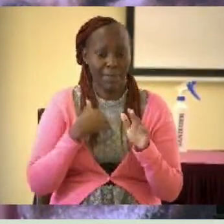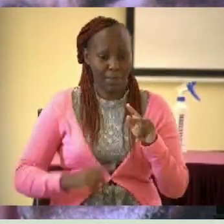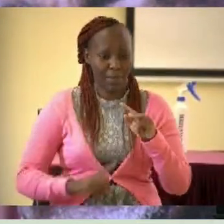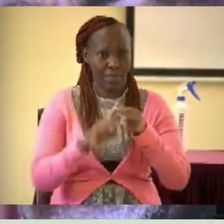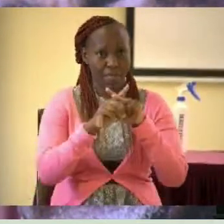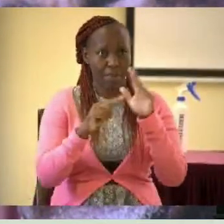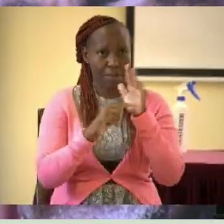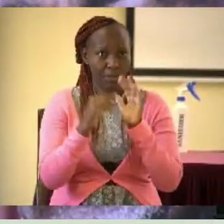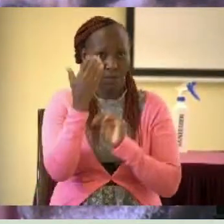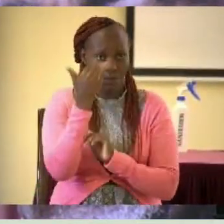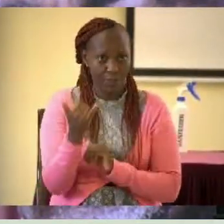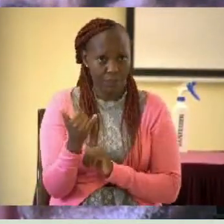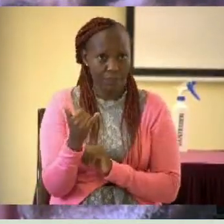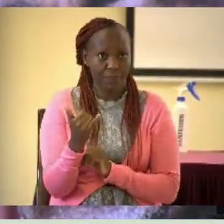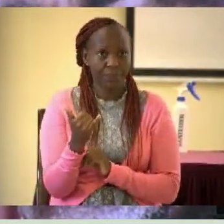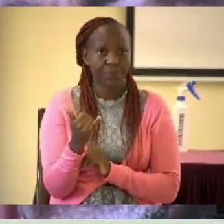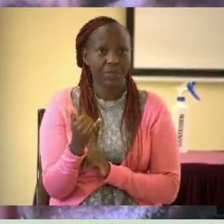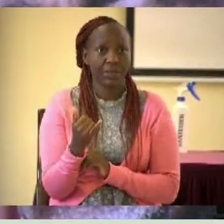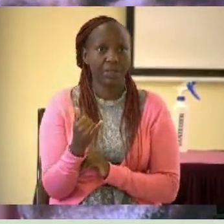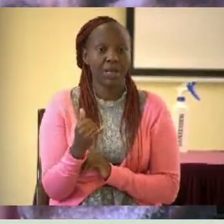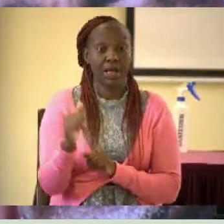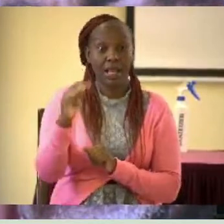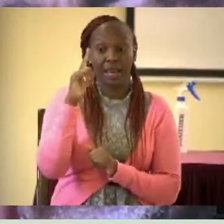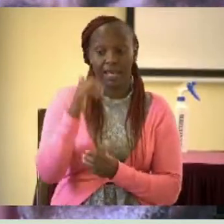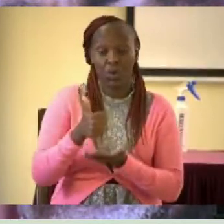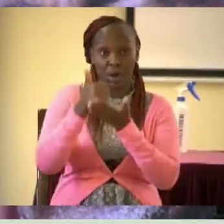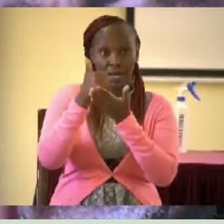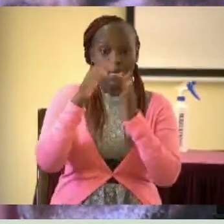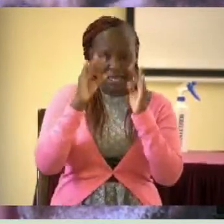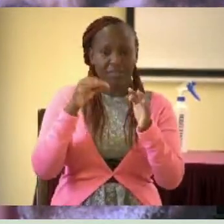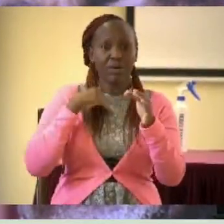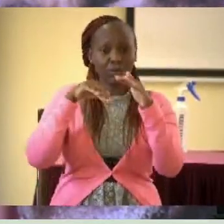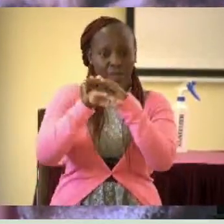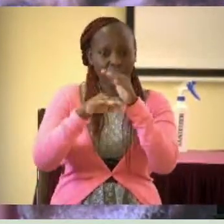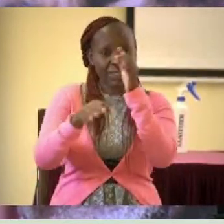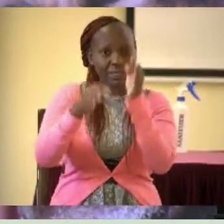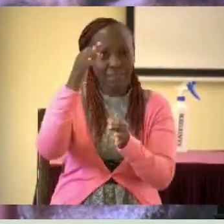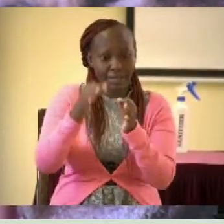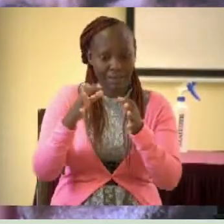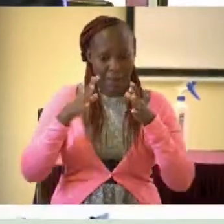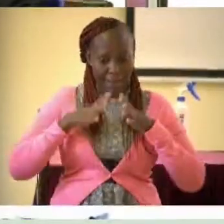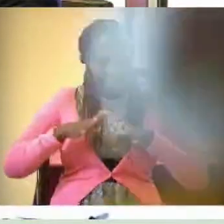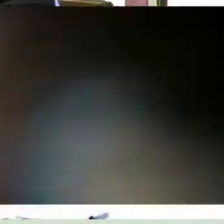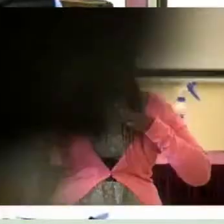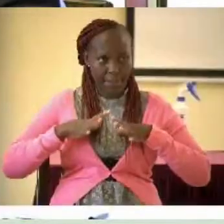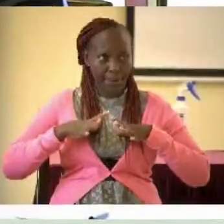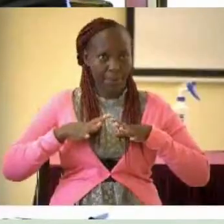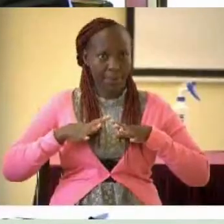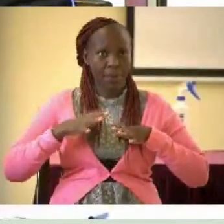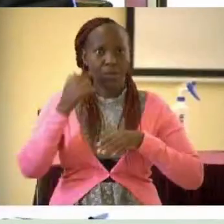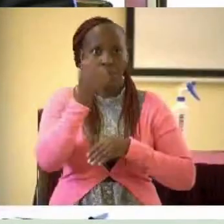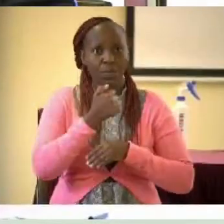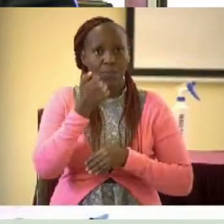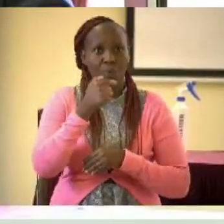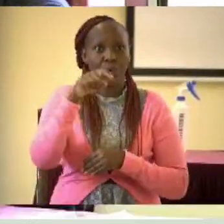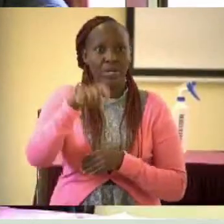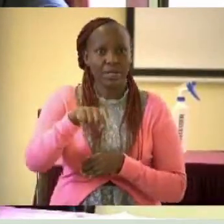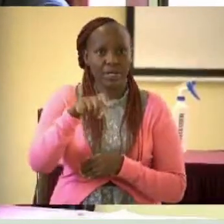because we should see legal aid, those who want to access justice, as people who need